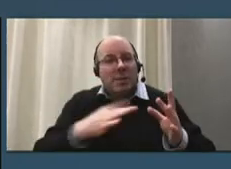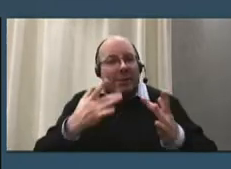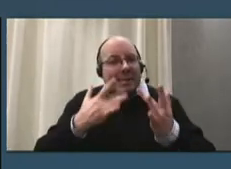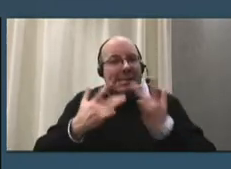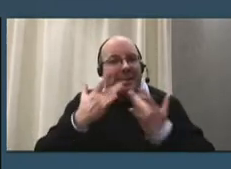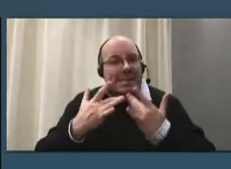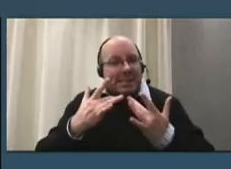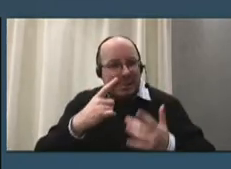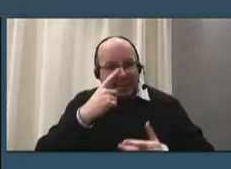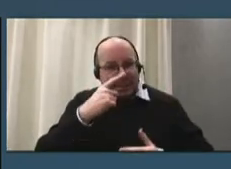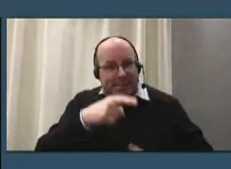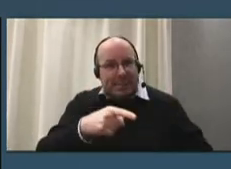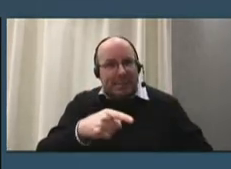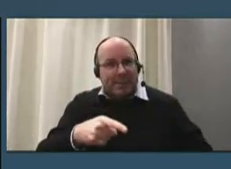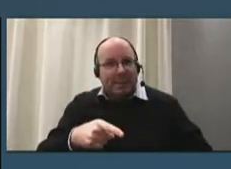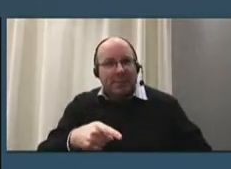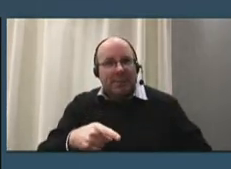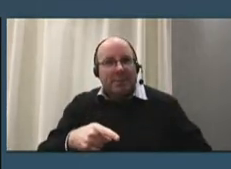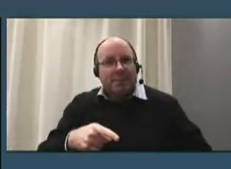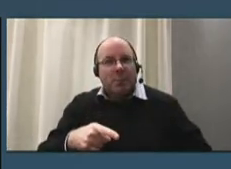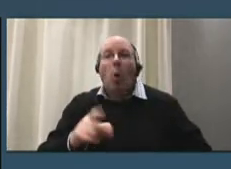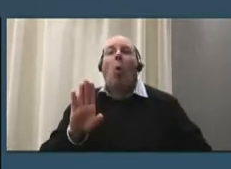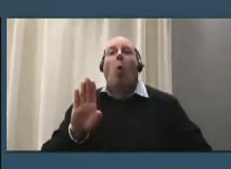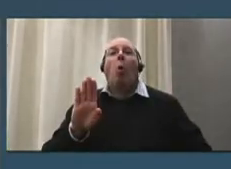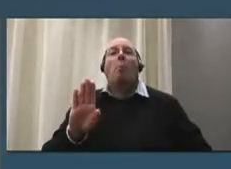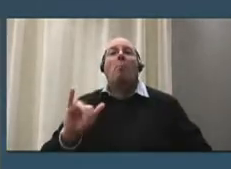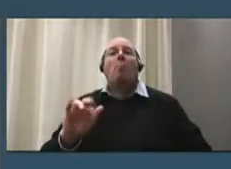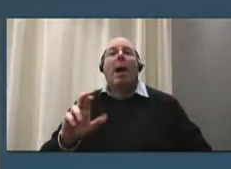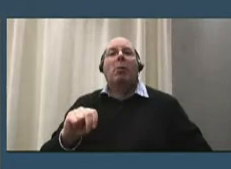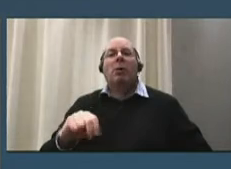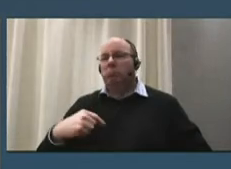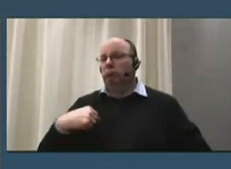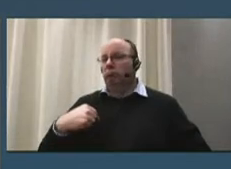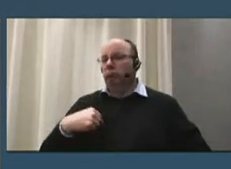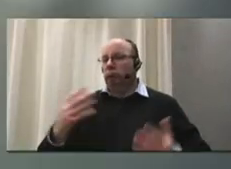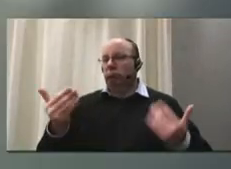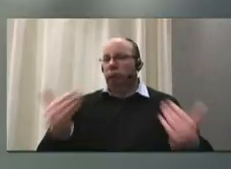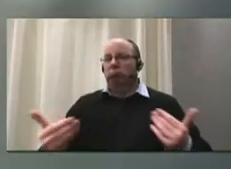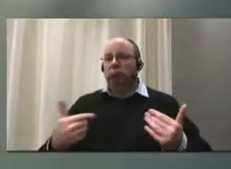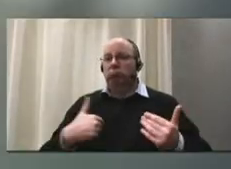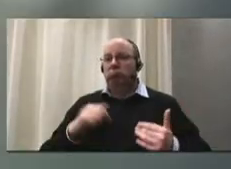Or maybe Byron, you wanna ask? Yeah, I'll go ahead and ask that. Dr. McKnight,